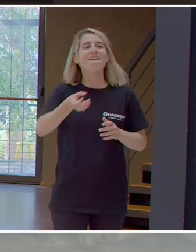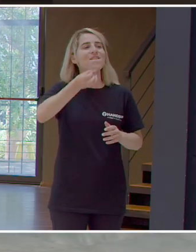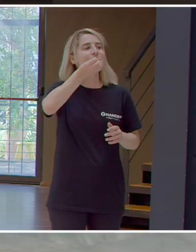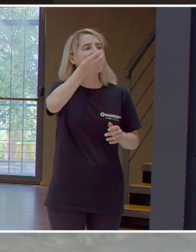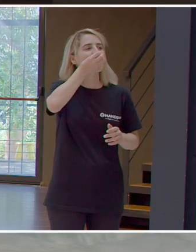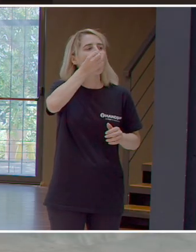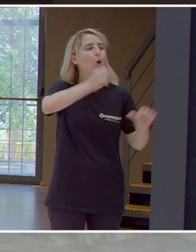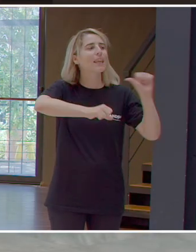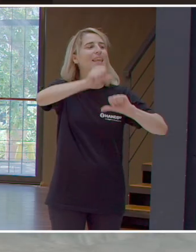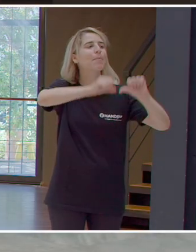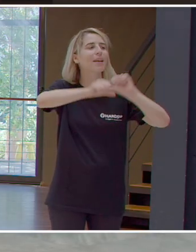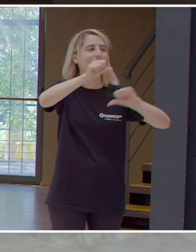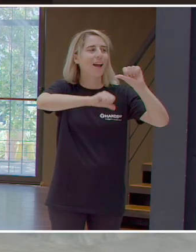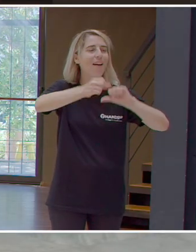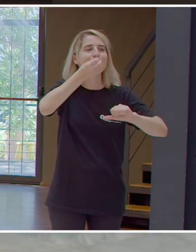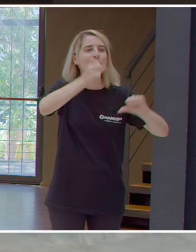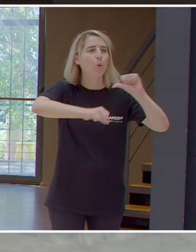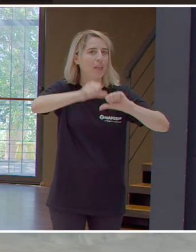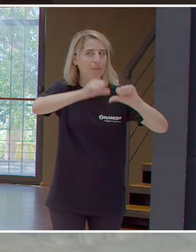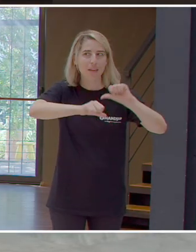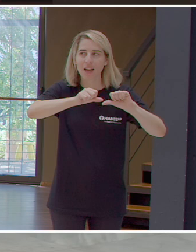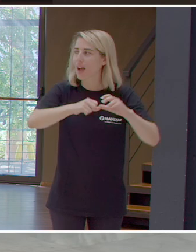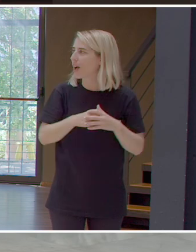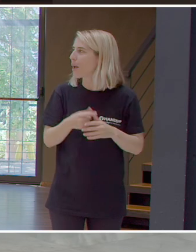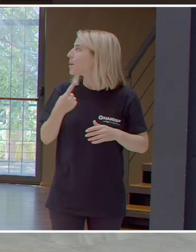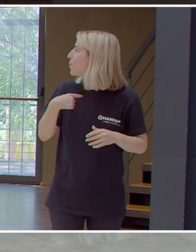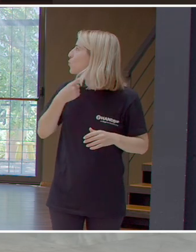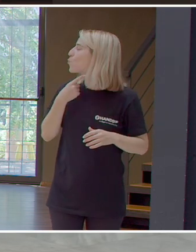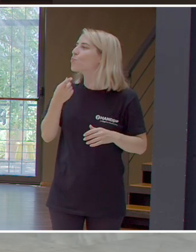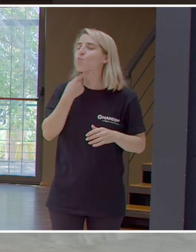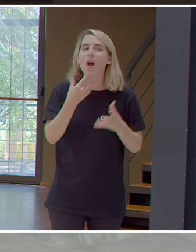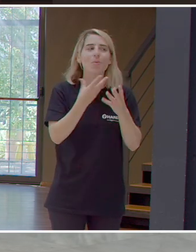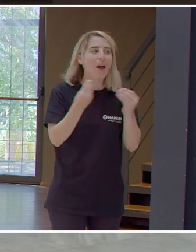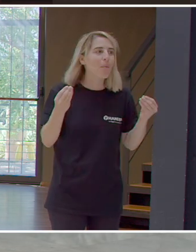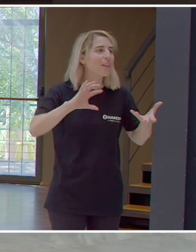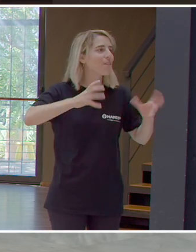fan of cruciferous veggies. Anyone else here? Yay!